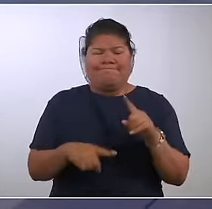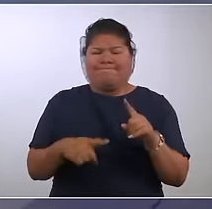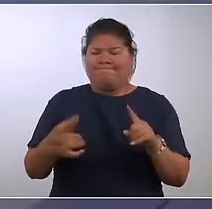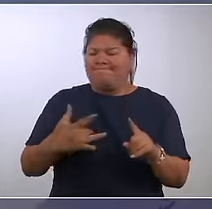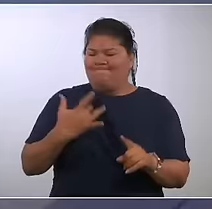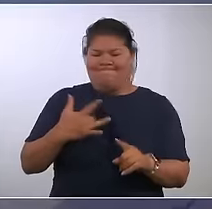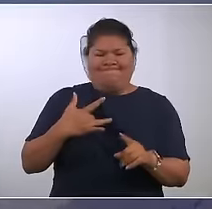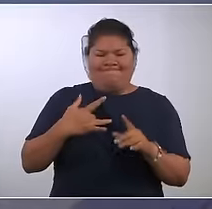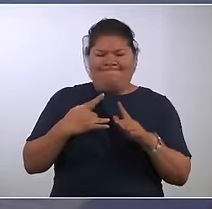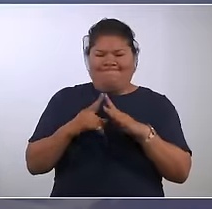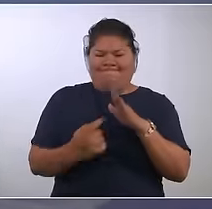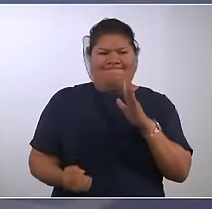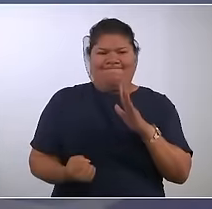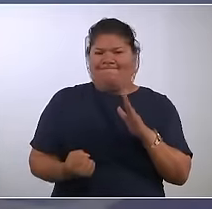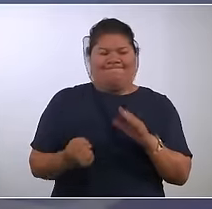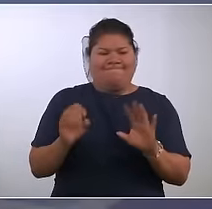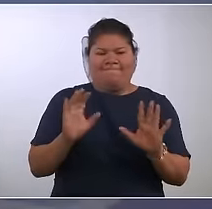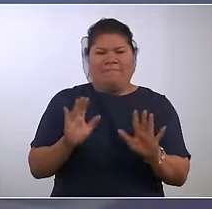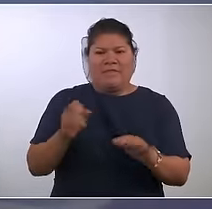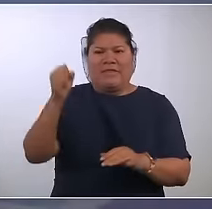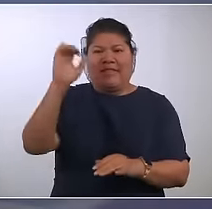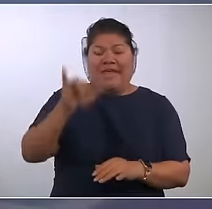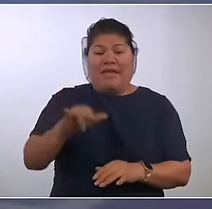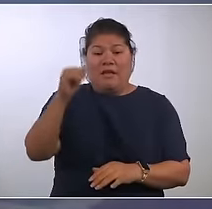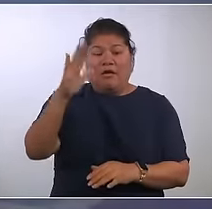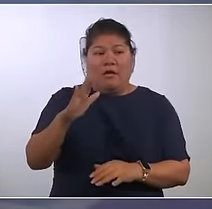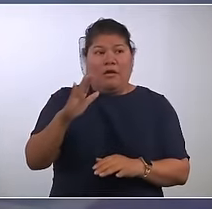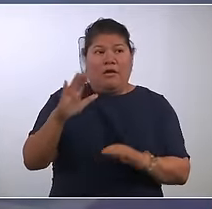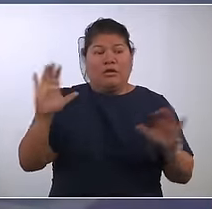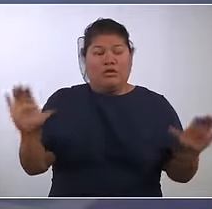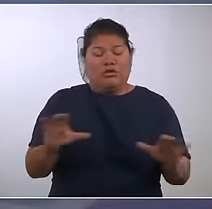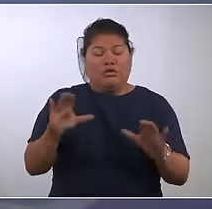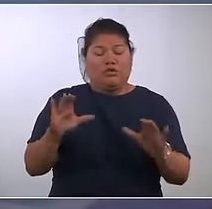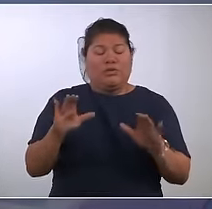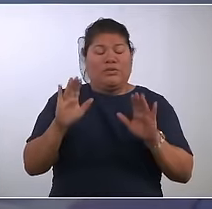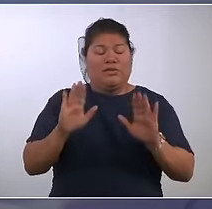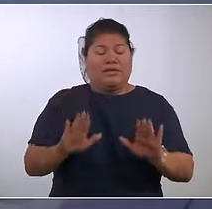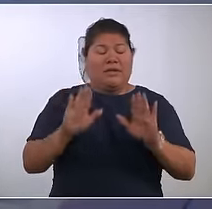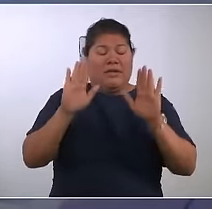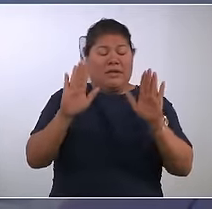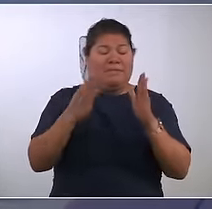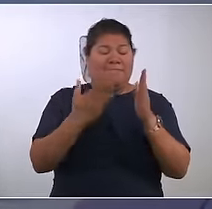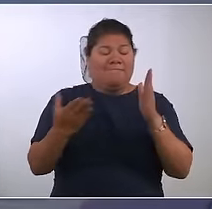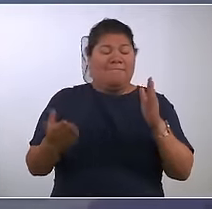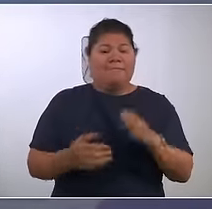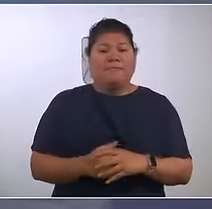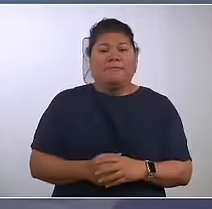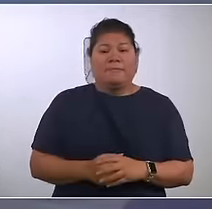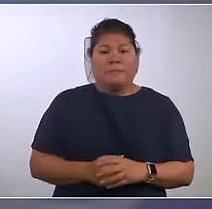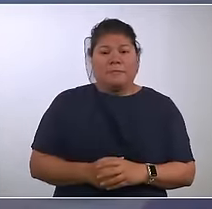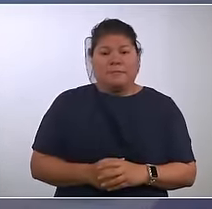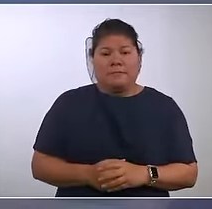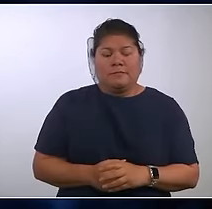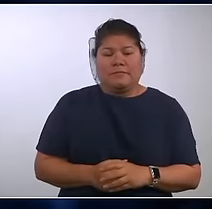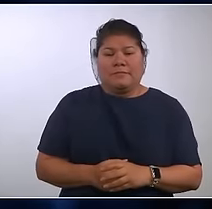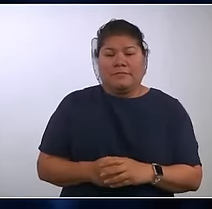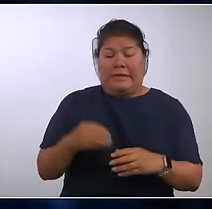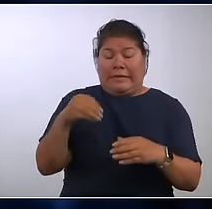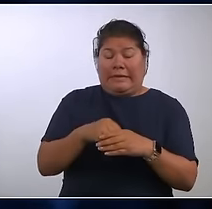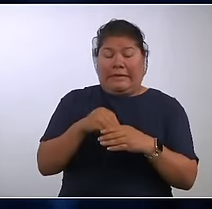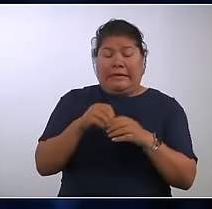escape the feeling, de que Dios está haciendo algo grande, that God is doing something en la